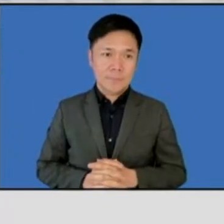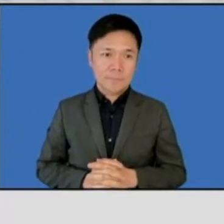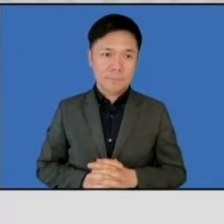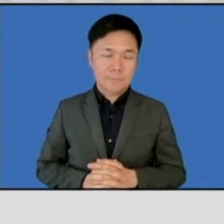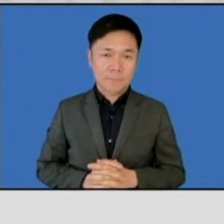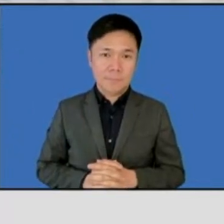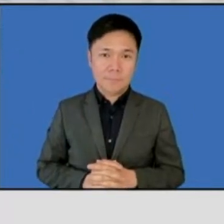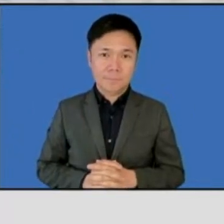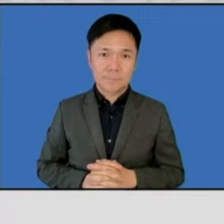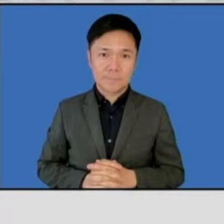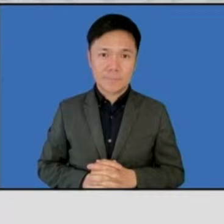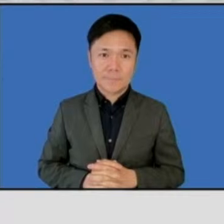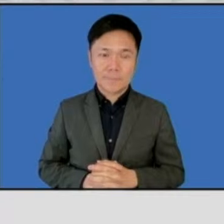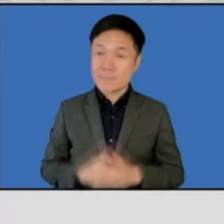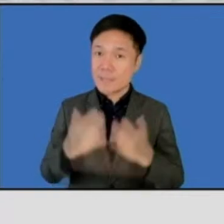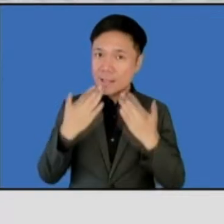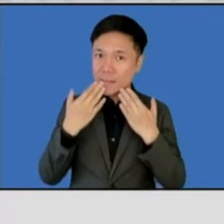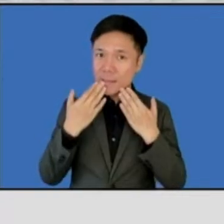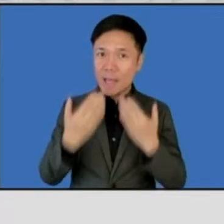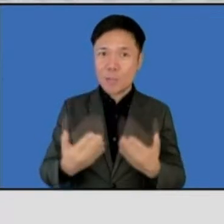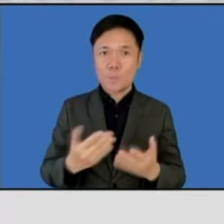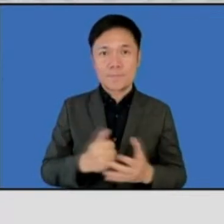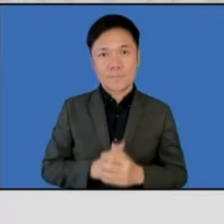Thank you very much, Madam Chair.